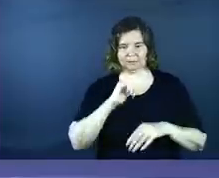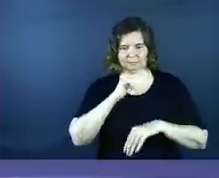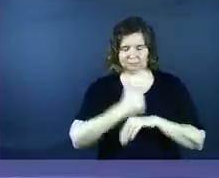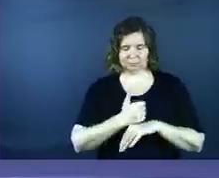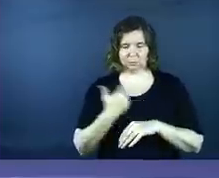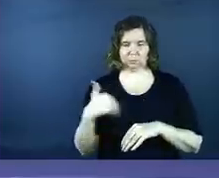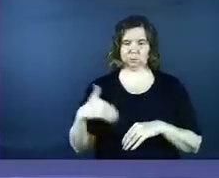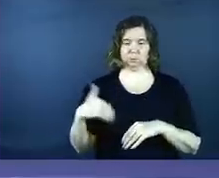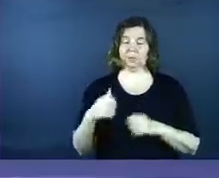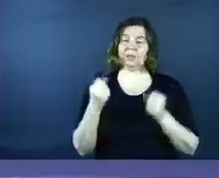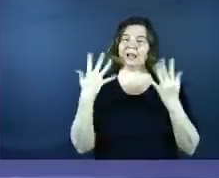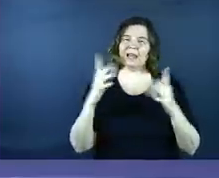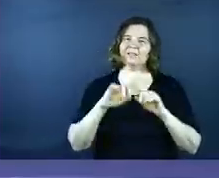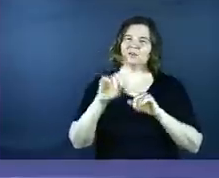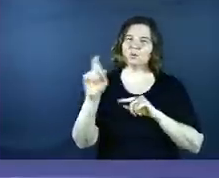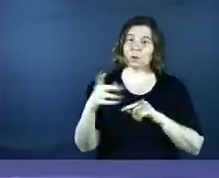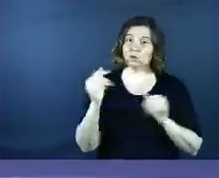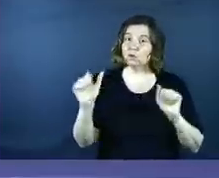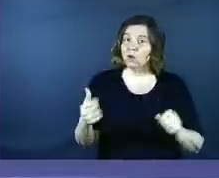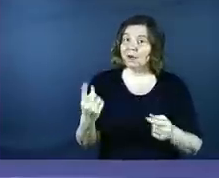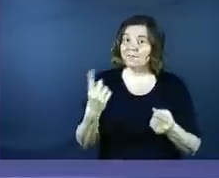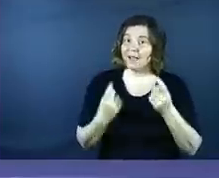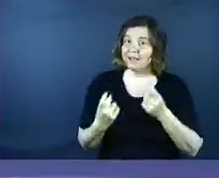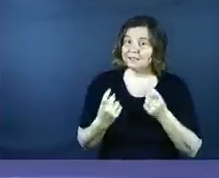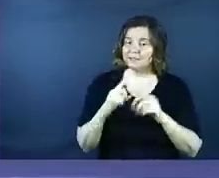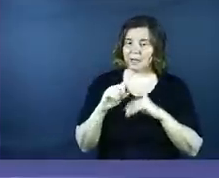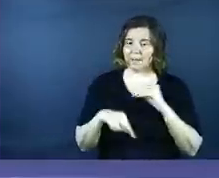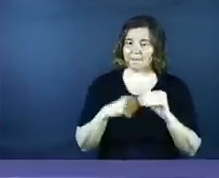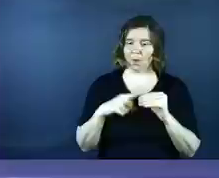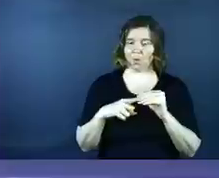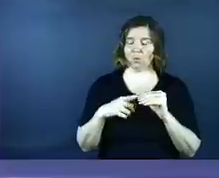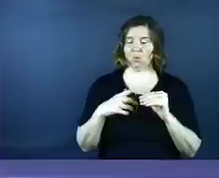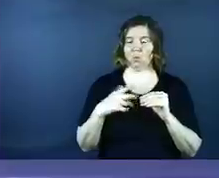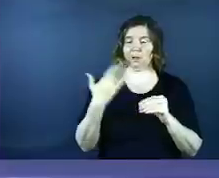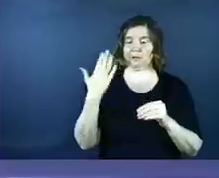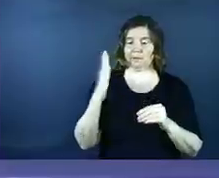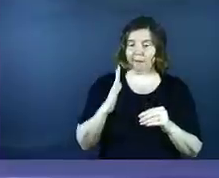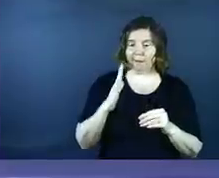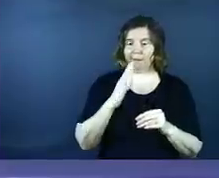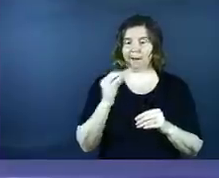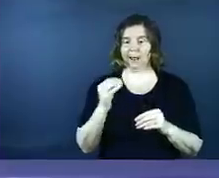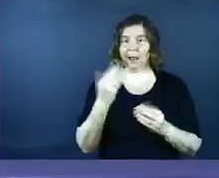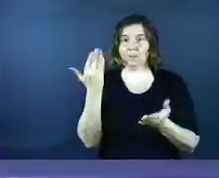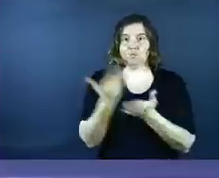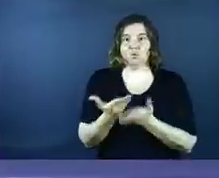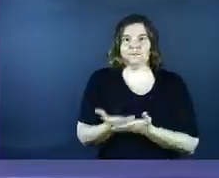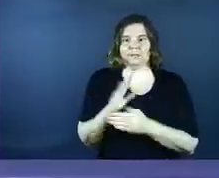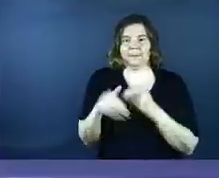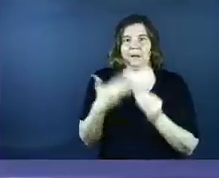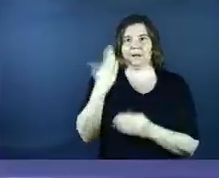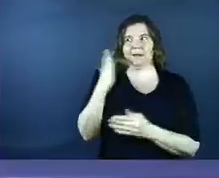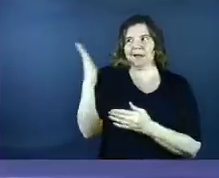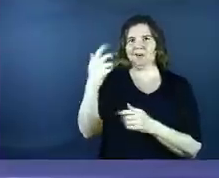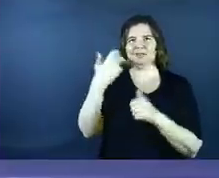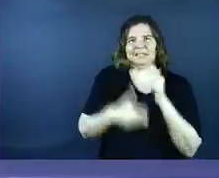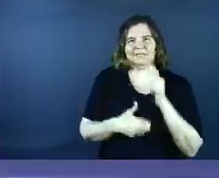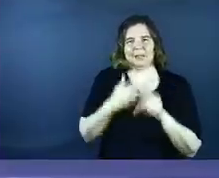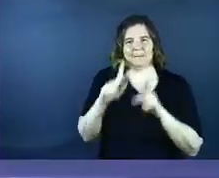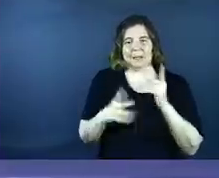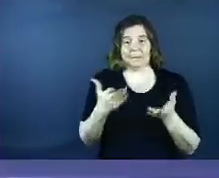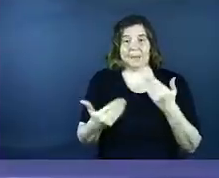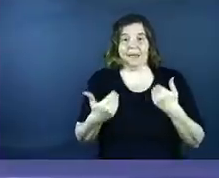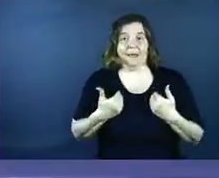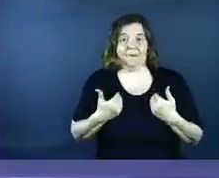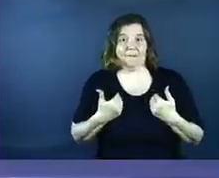put together. There's a lot of questions that you could have asked regarding God and proofs about God or difficulties people